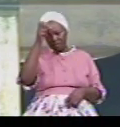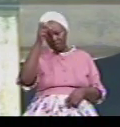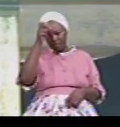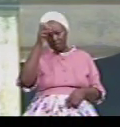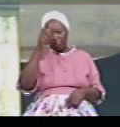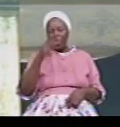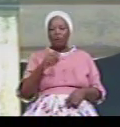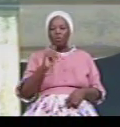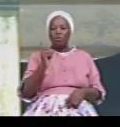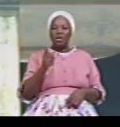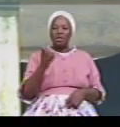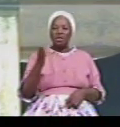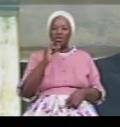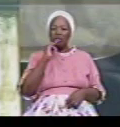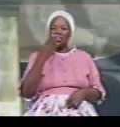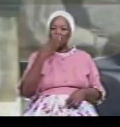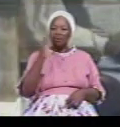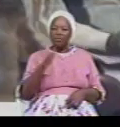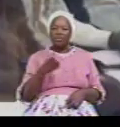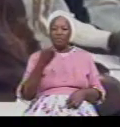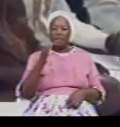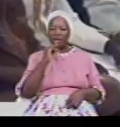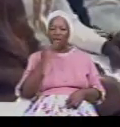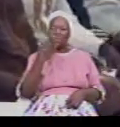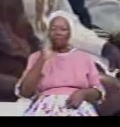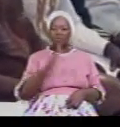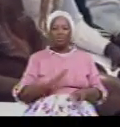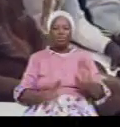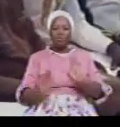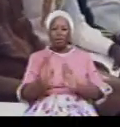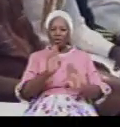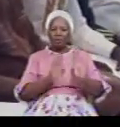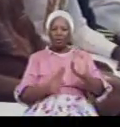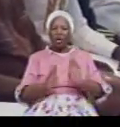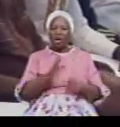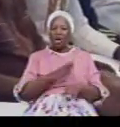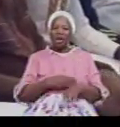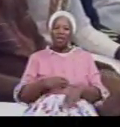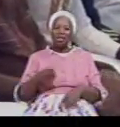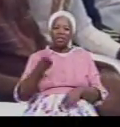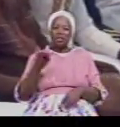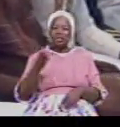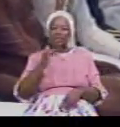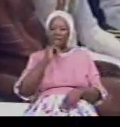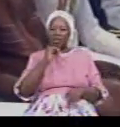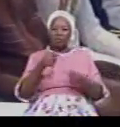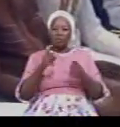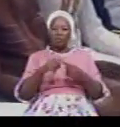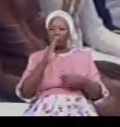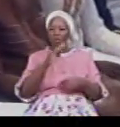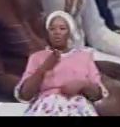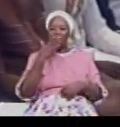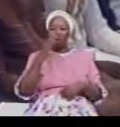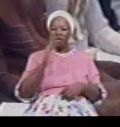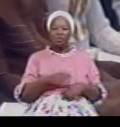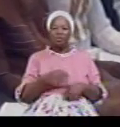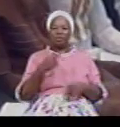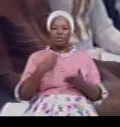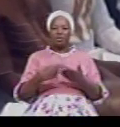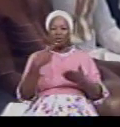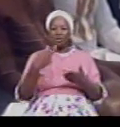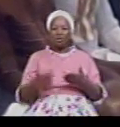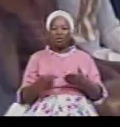is evil behavior, and there's going to be evil consequence. If you